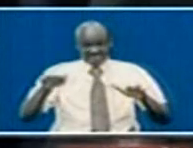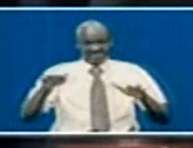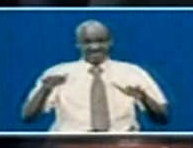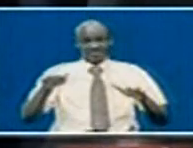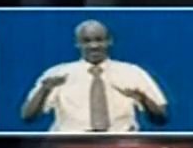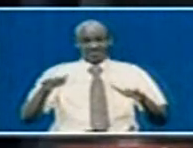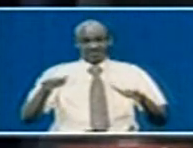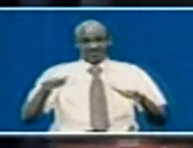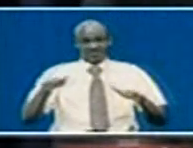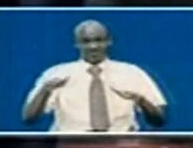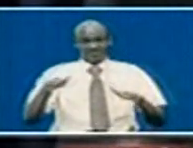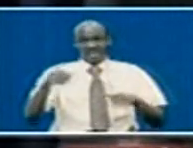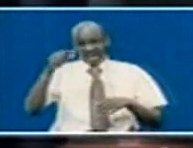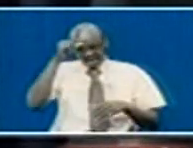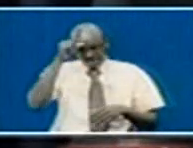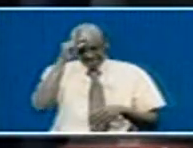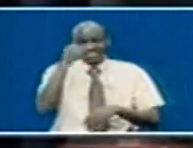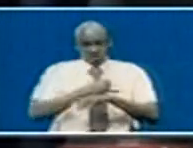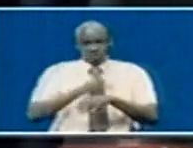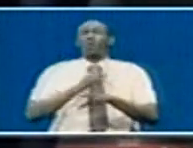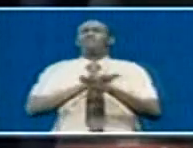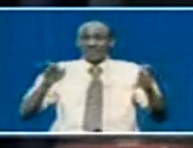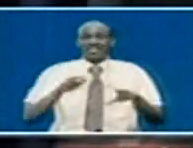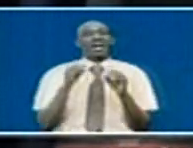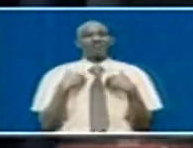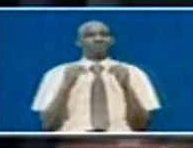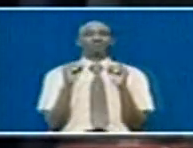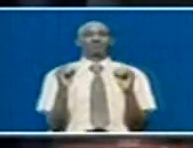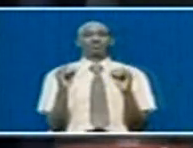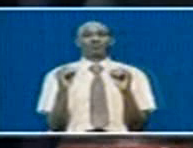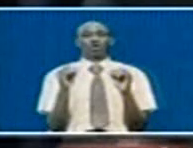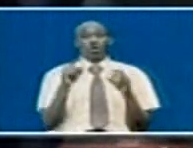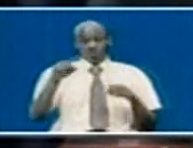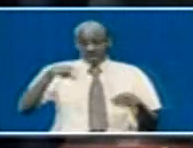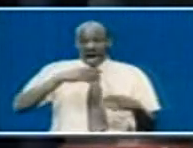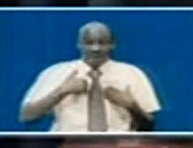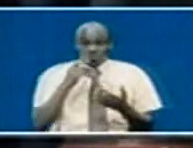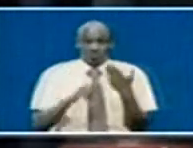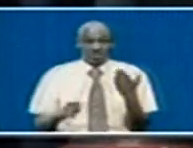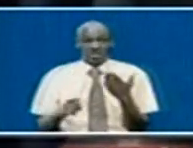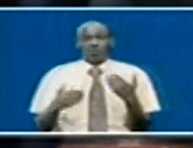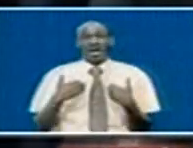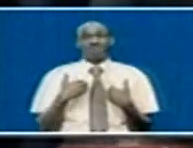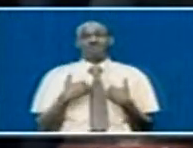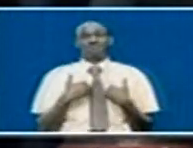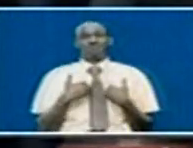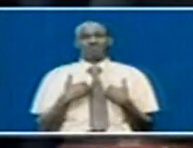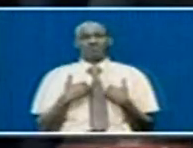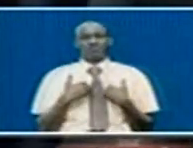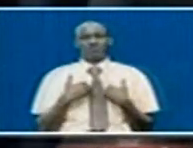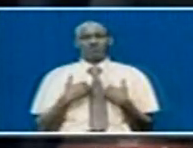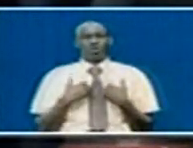properly functioning government institutions. We have many